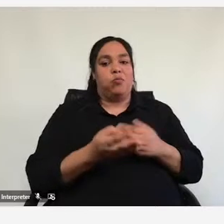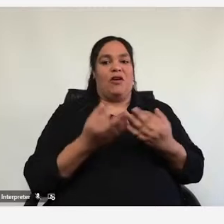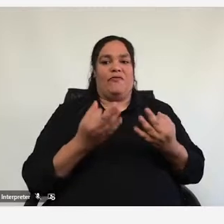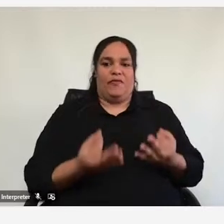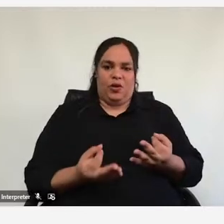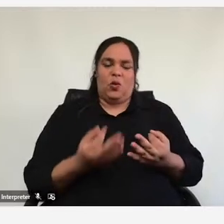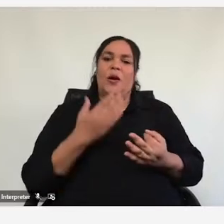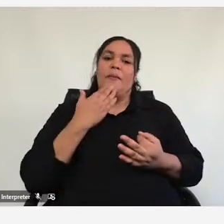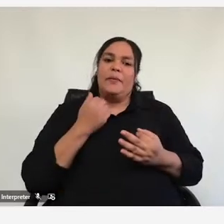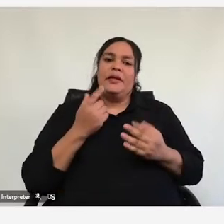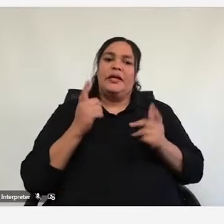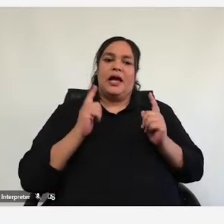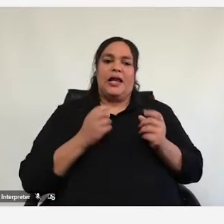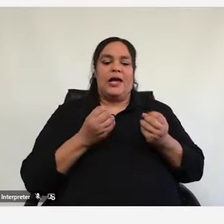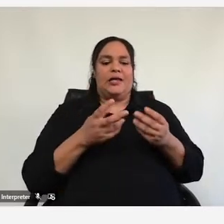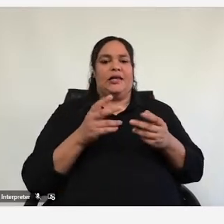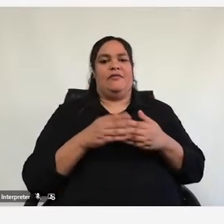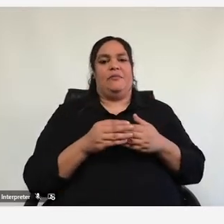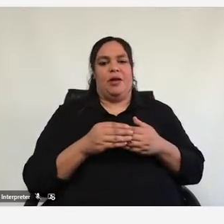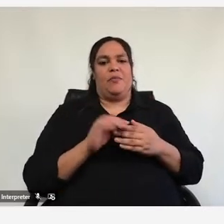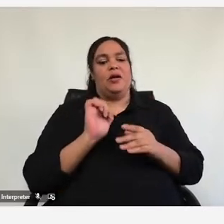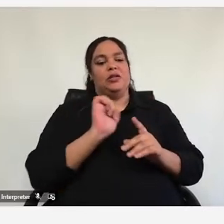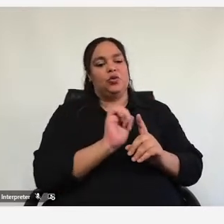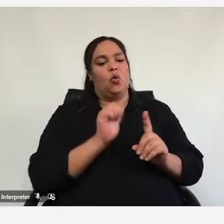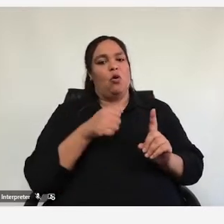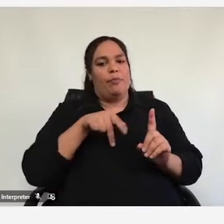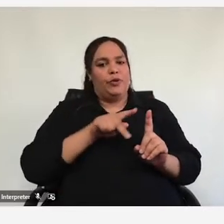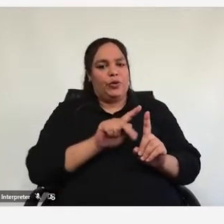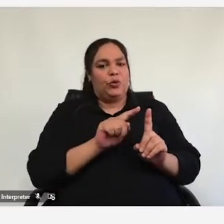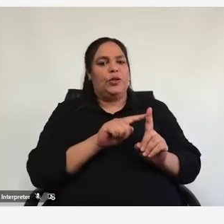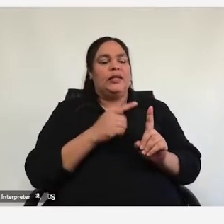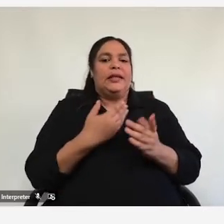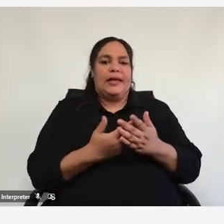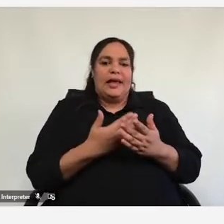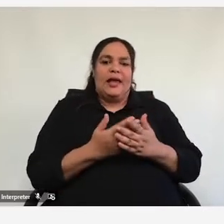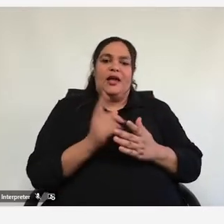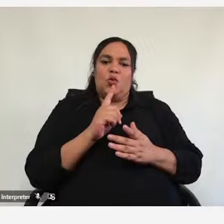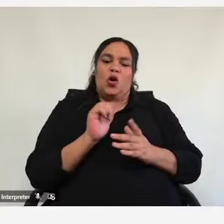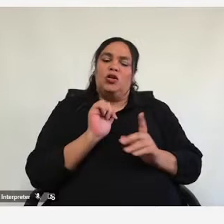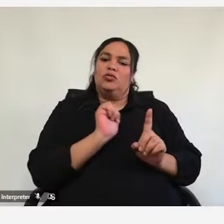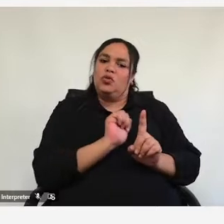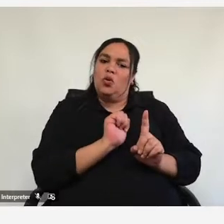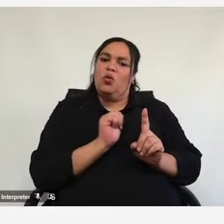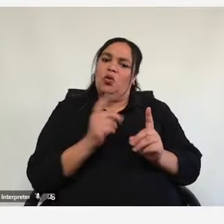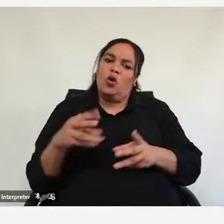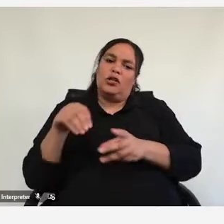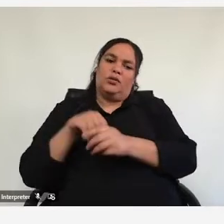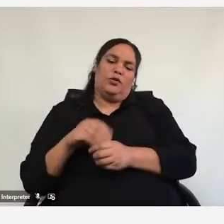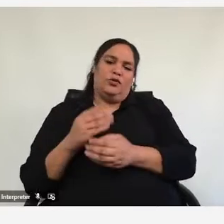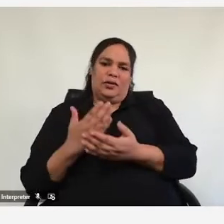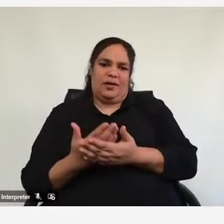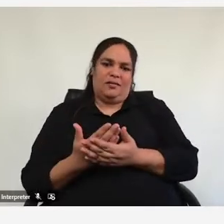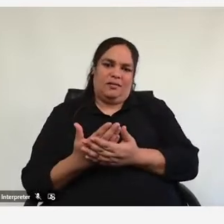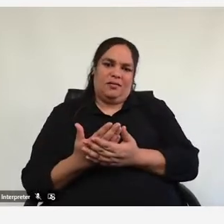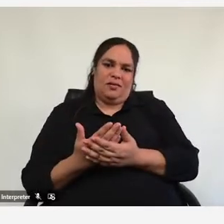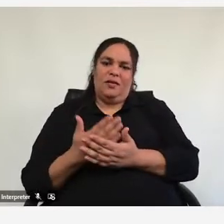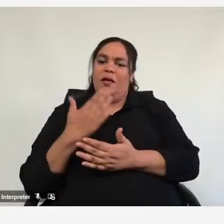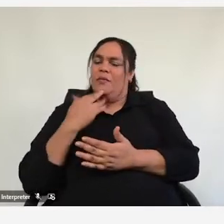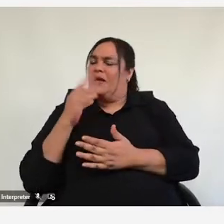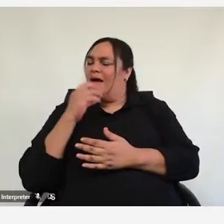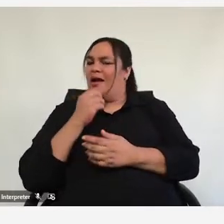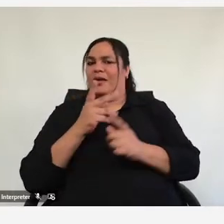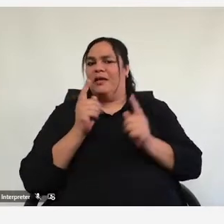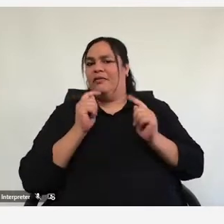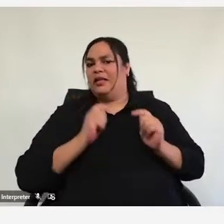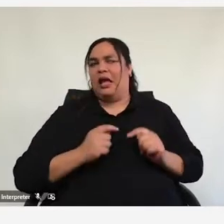to please allow that member his or her opportunity to make their contribution. Please do not drown out